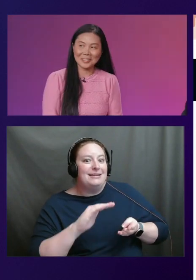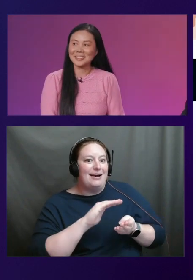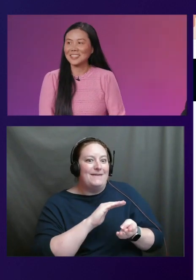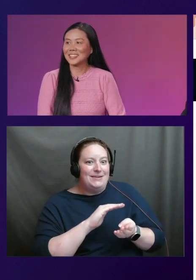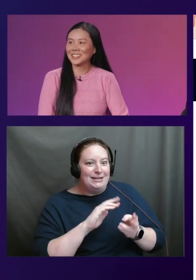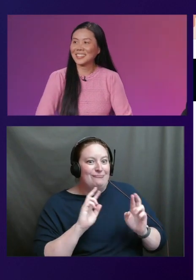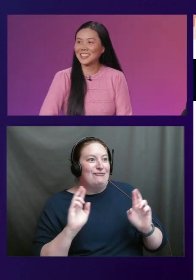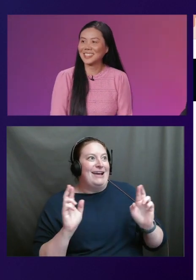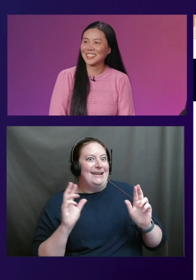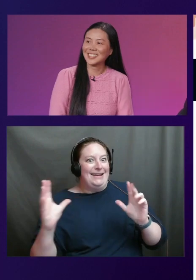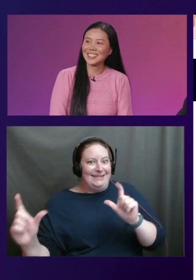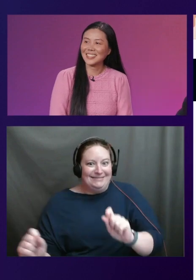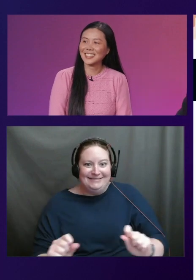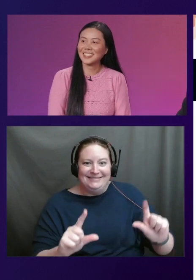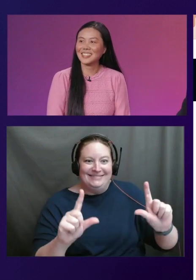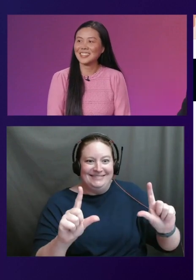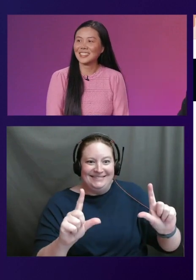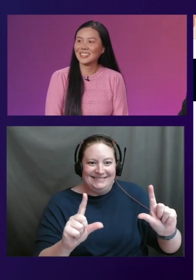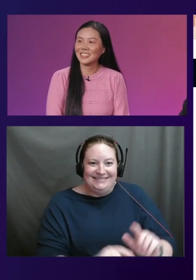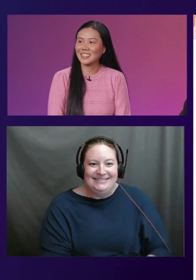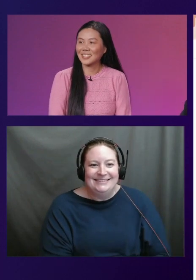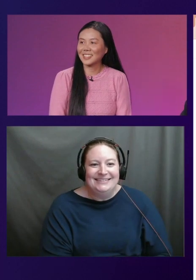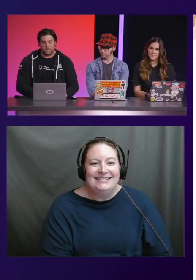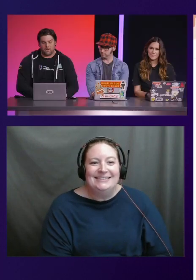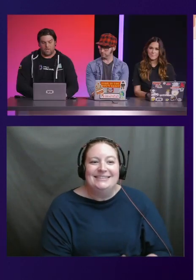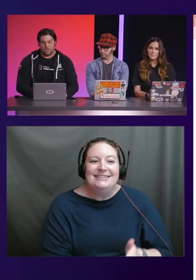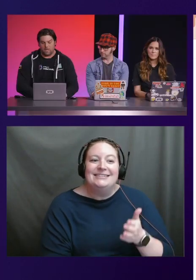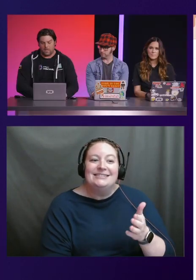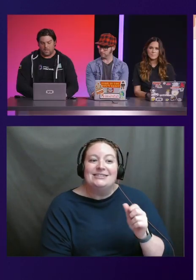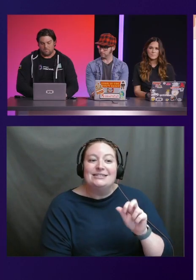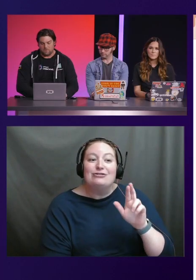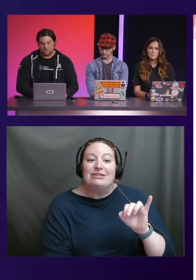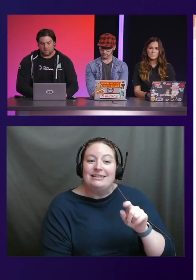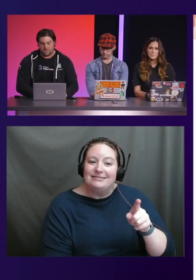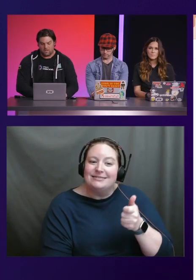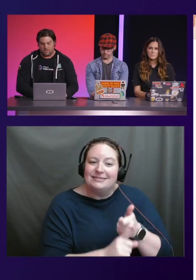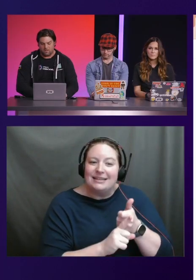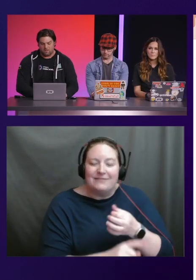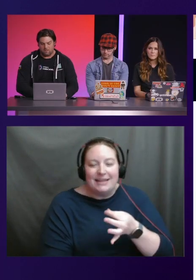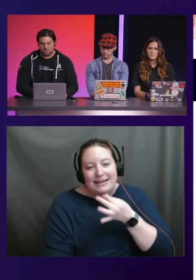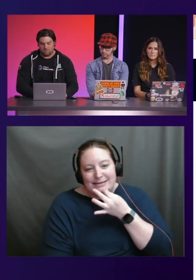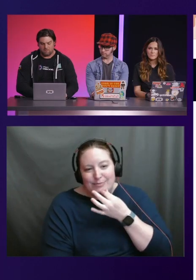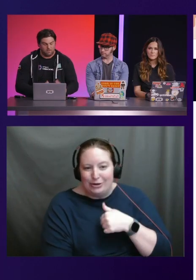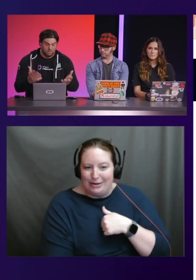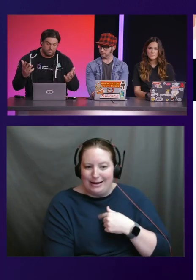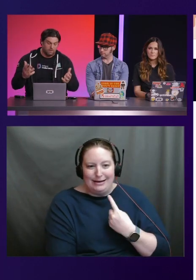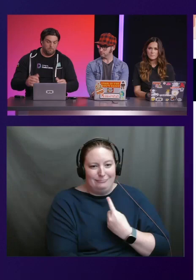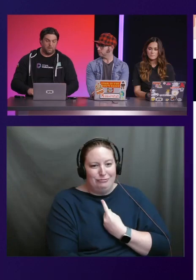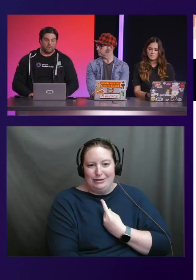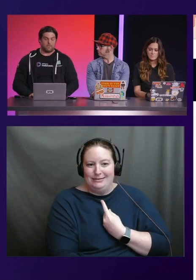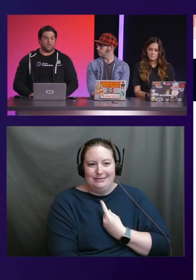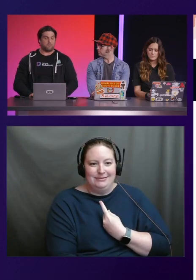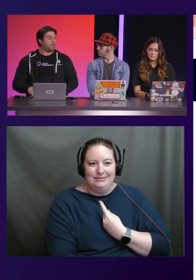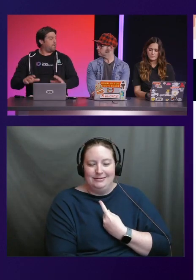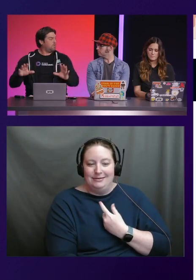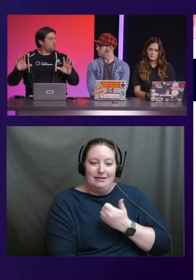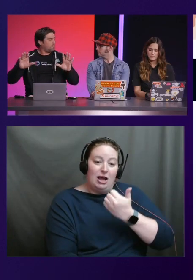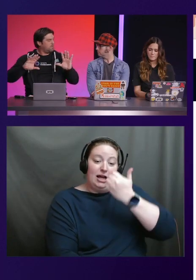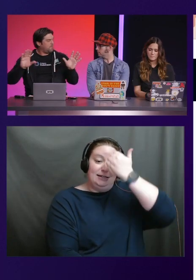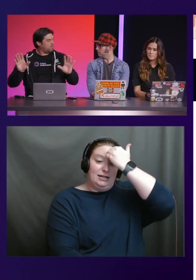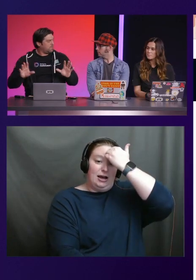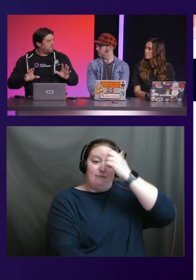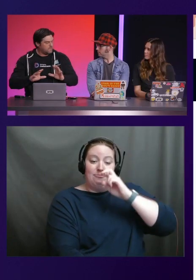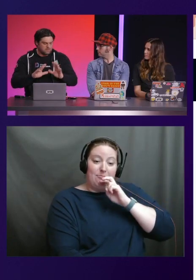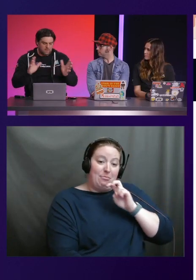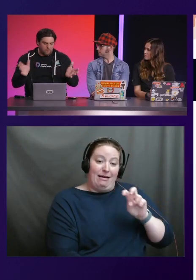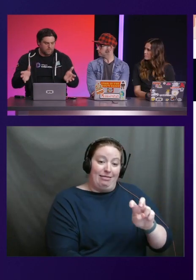nothing burns. So Siri was the expert here, and I am just a dumb Python developer, and I know nothing